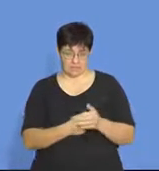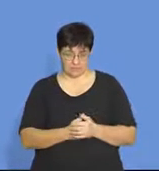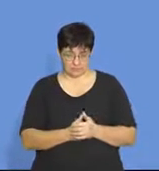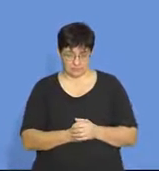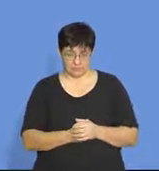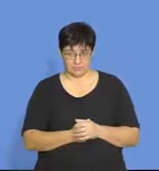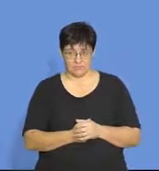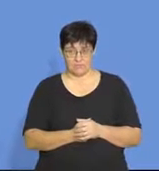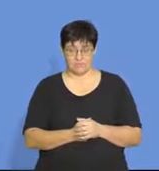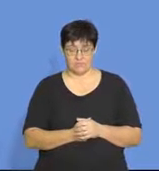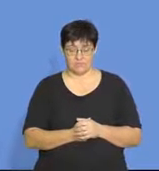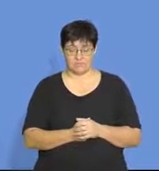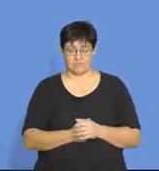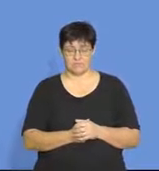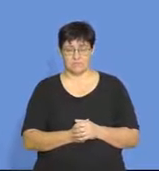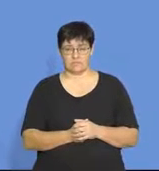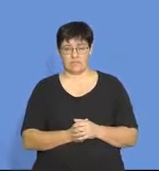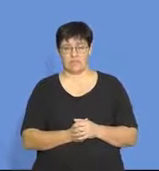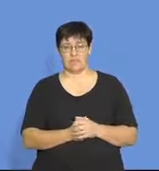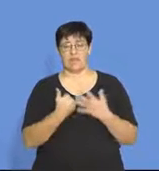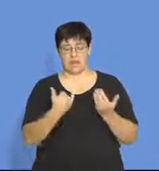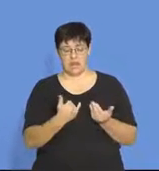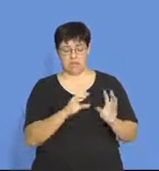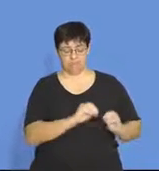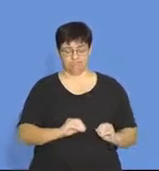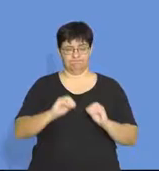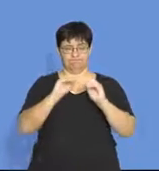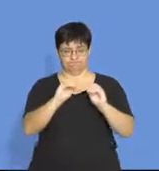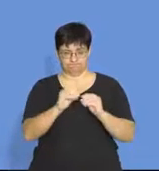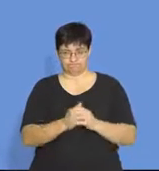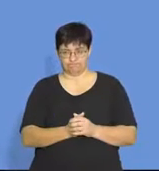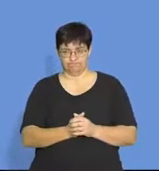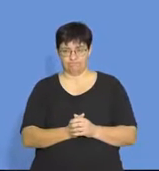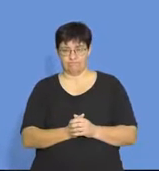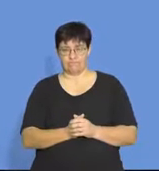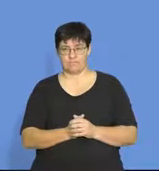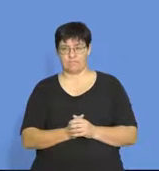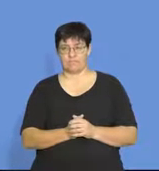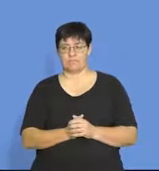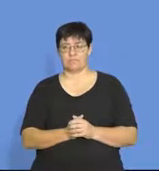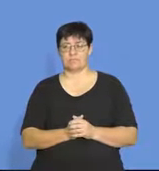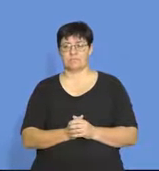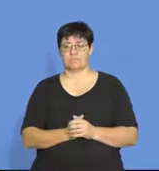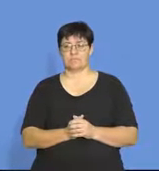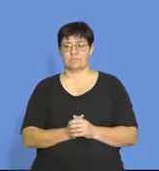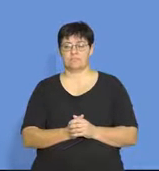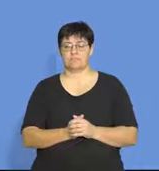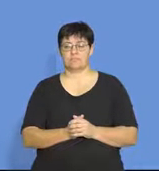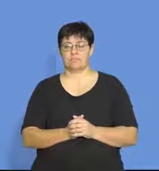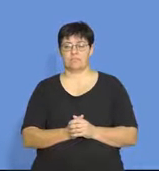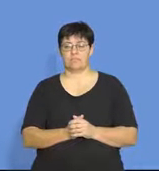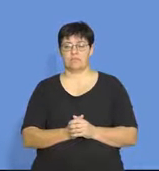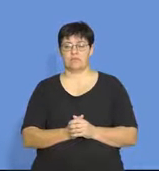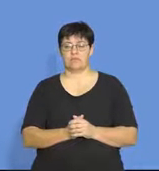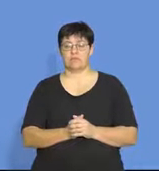it equation number 3. Then from there you will then substitute. So equation 3,